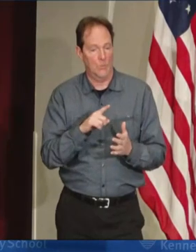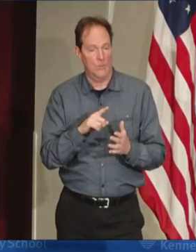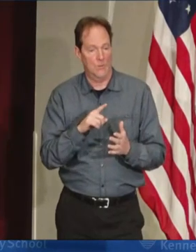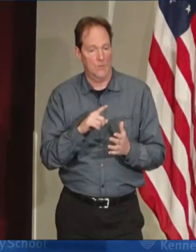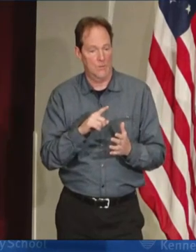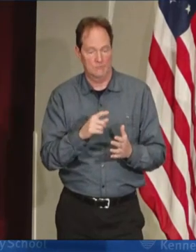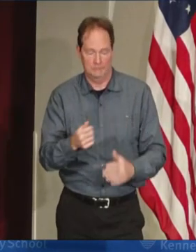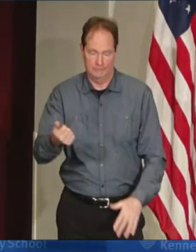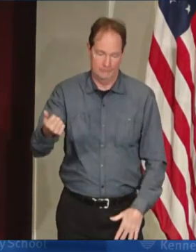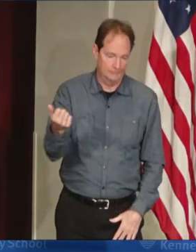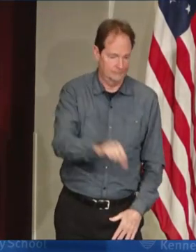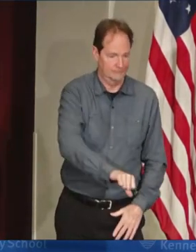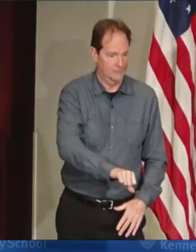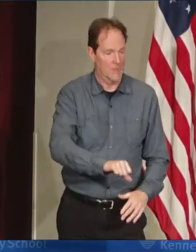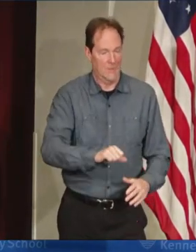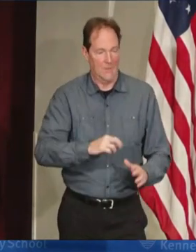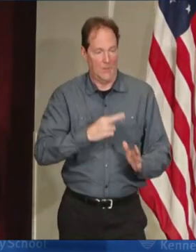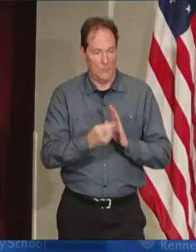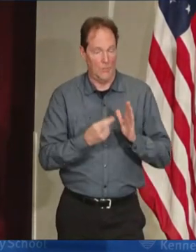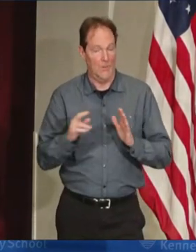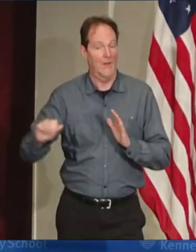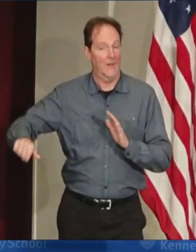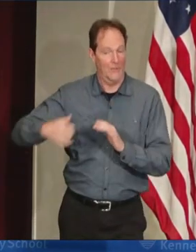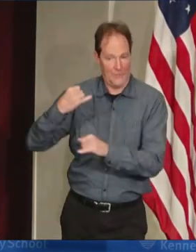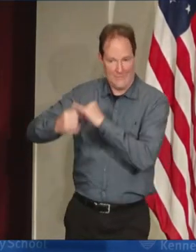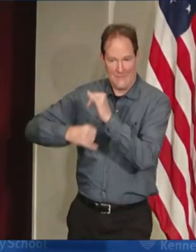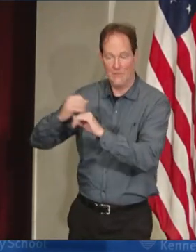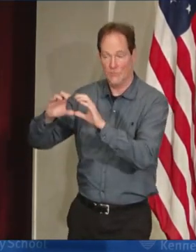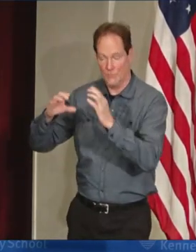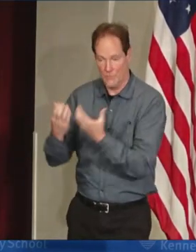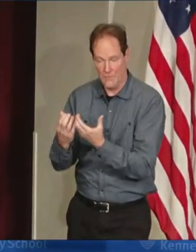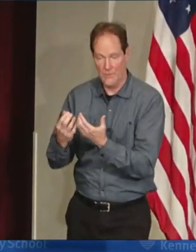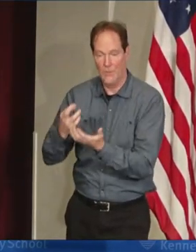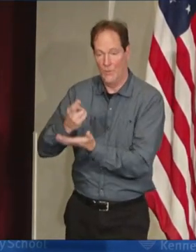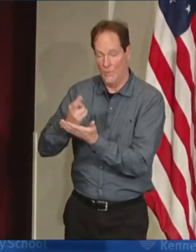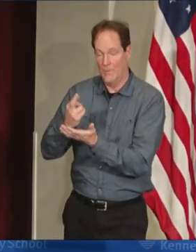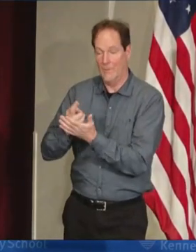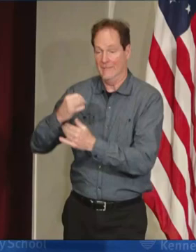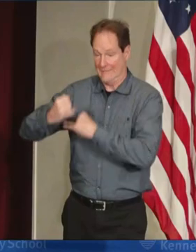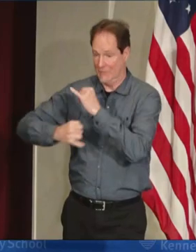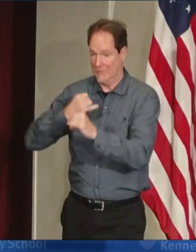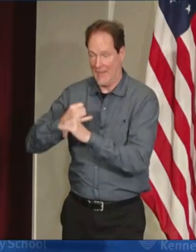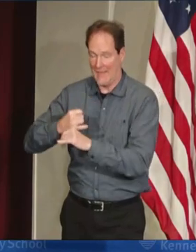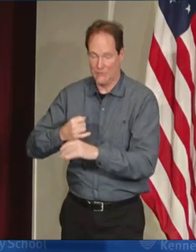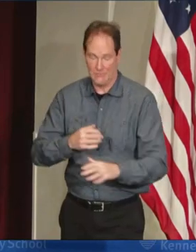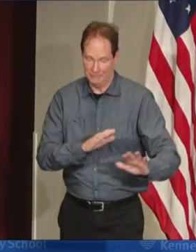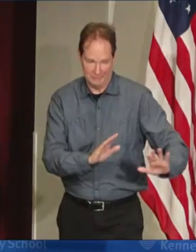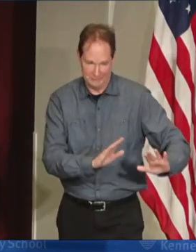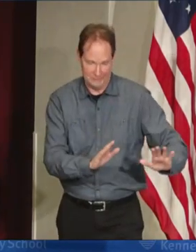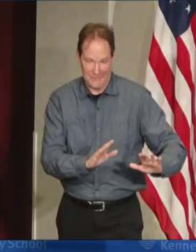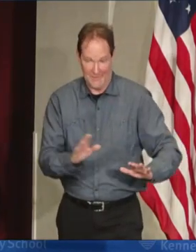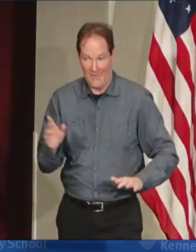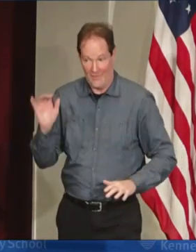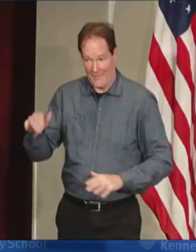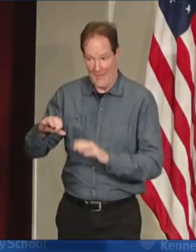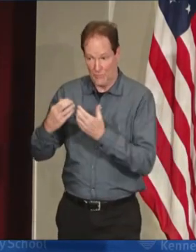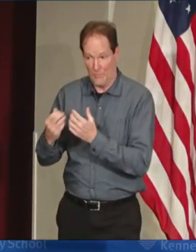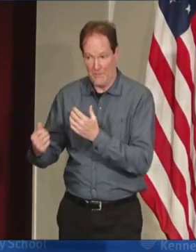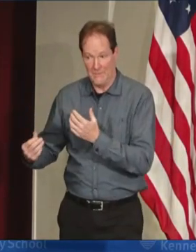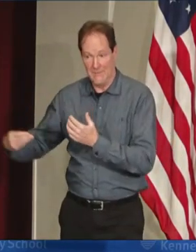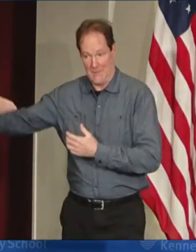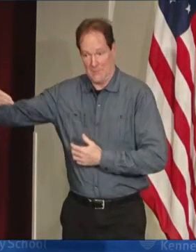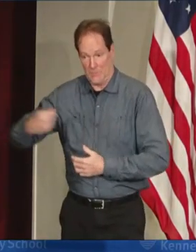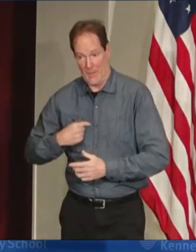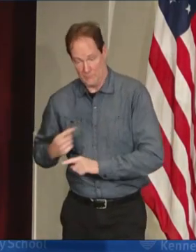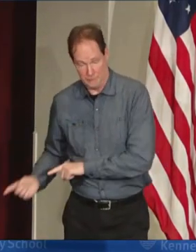a role within this other international group called Rehabilitation International that had sponsored me to go overseas,